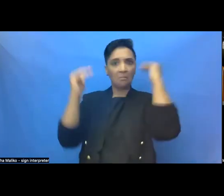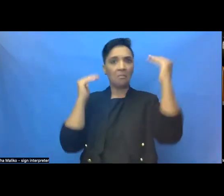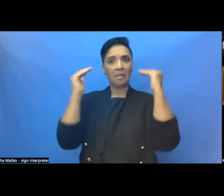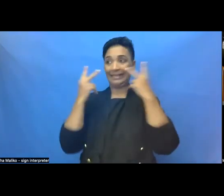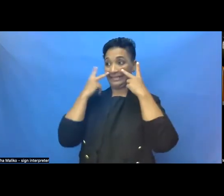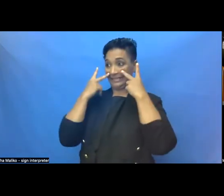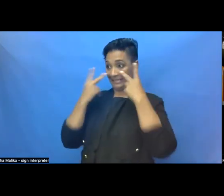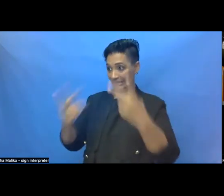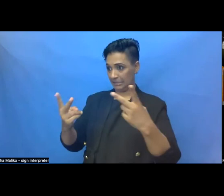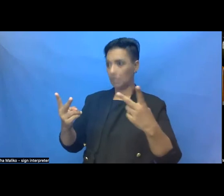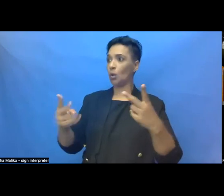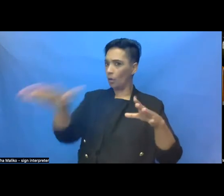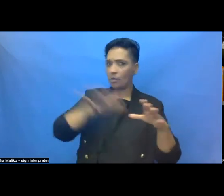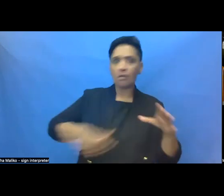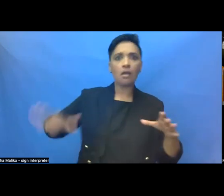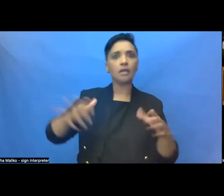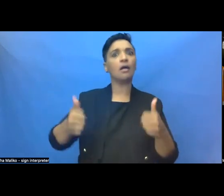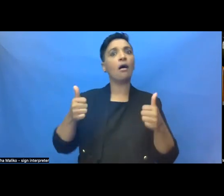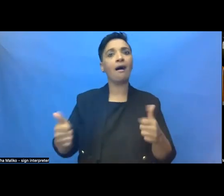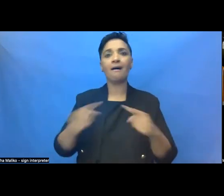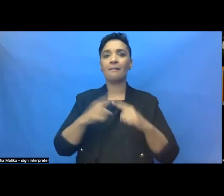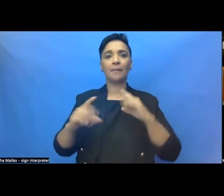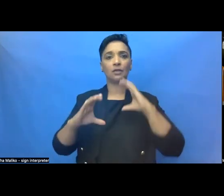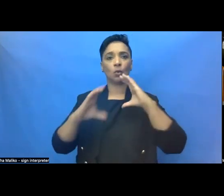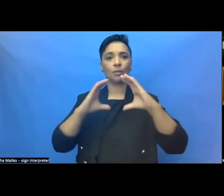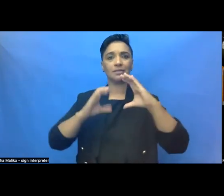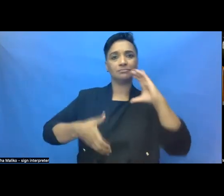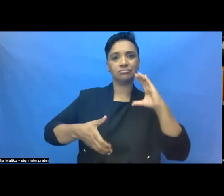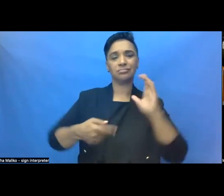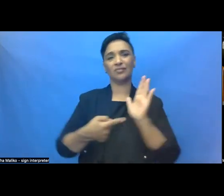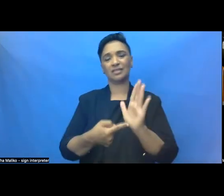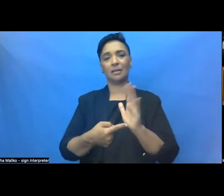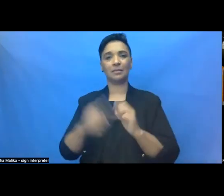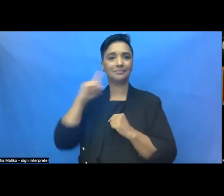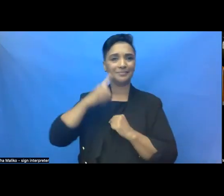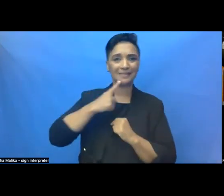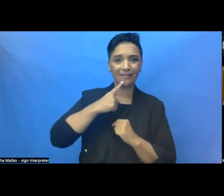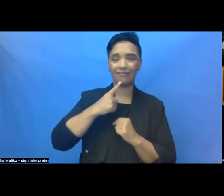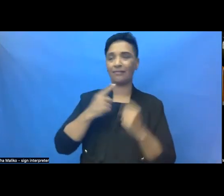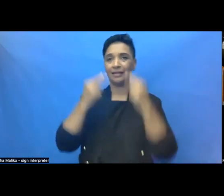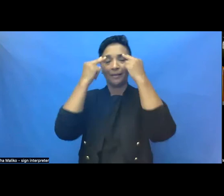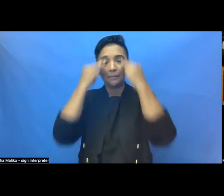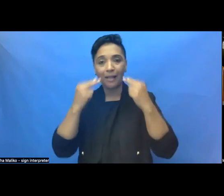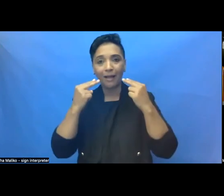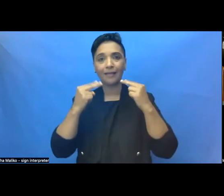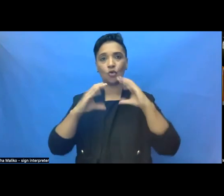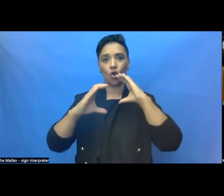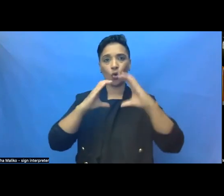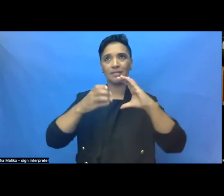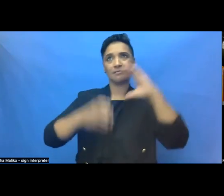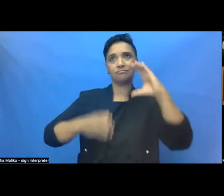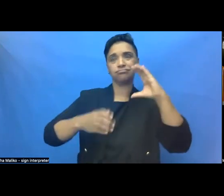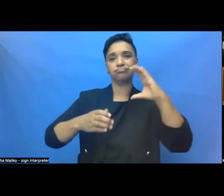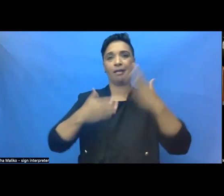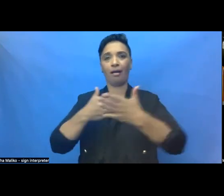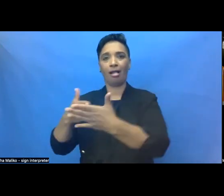in their immediate area, those who have difficulty hearing, those who have difficulty seeing with communication, etc., tend to report